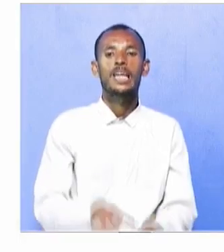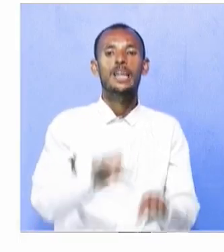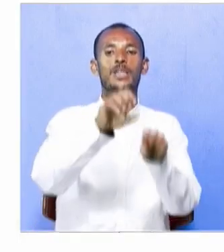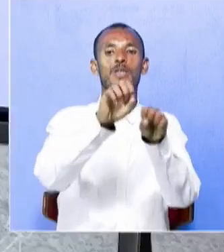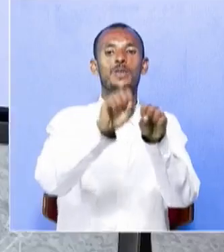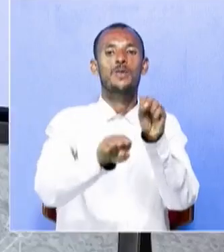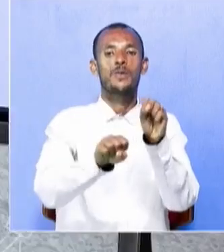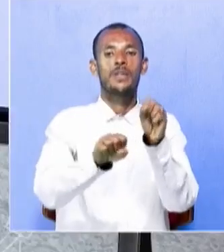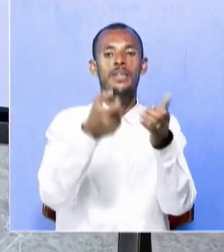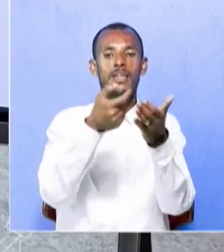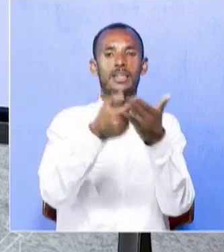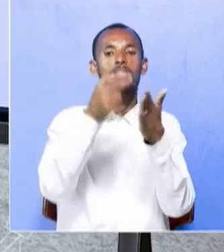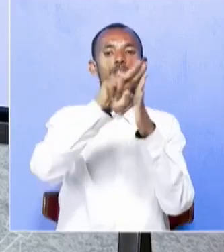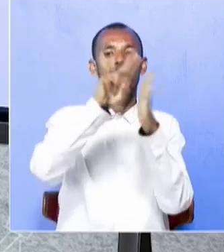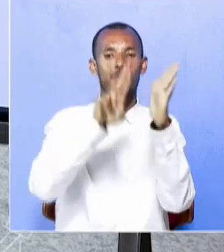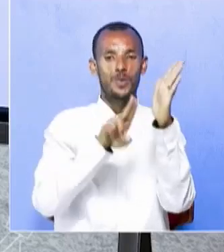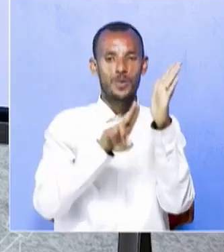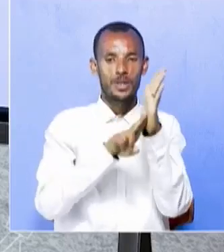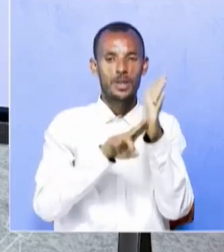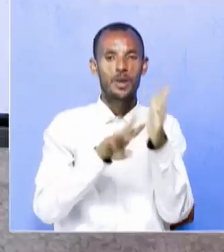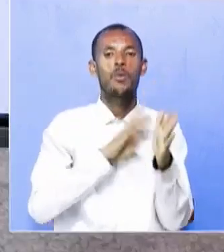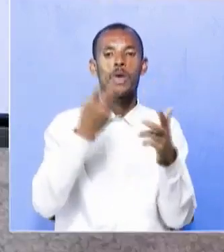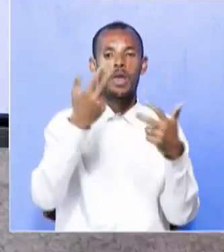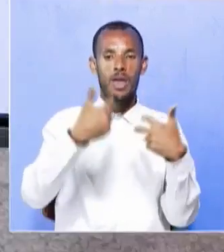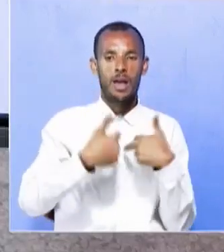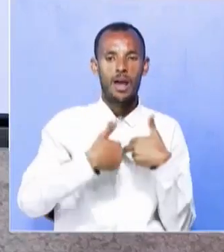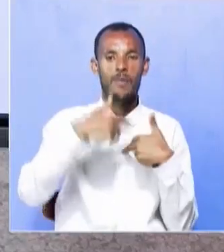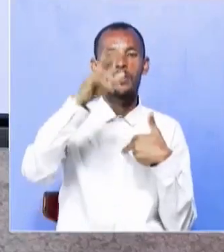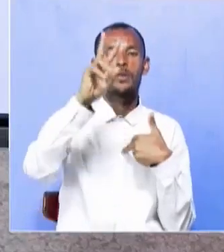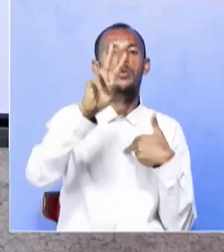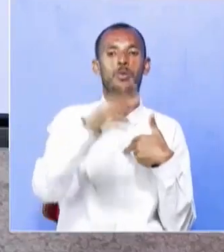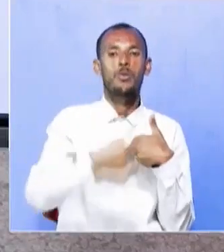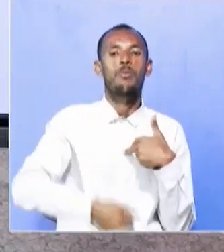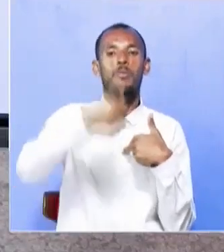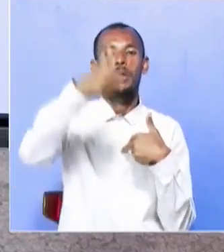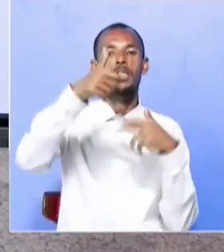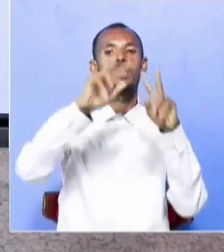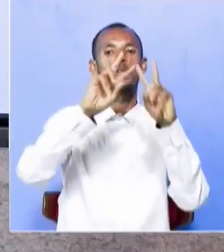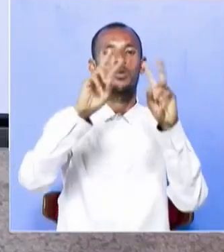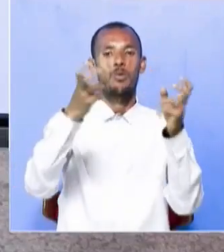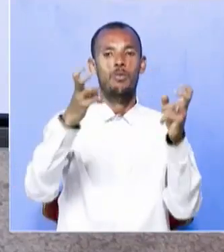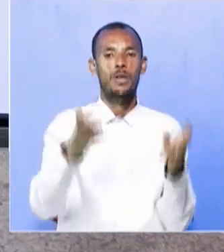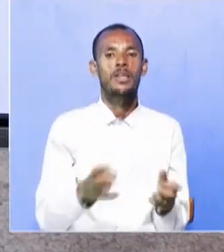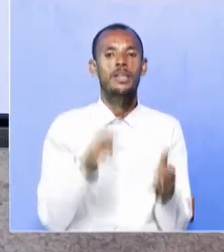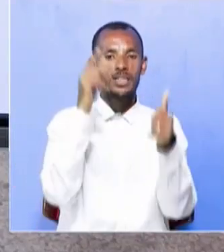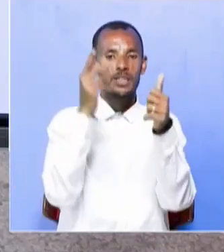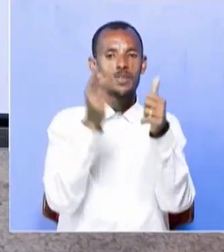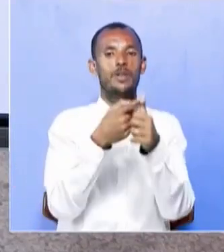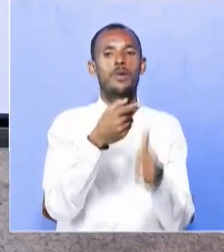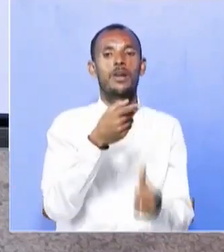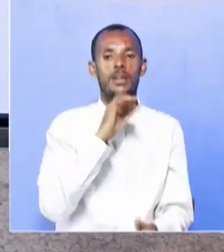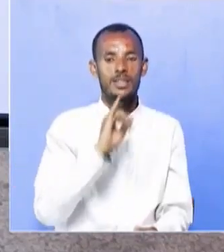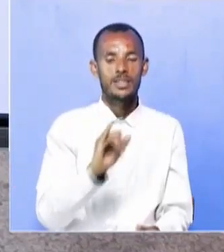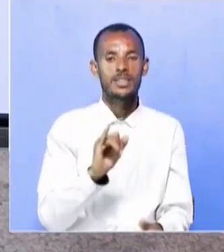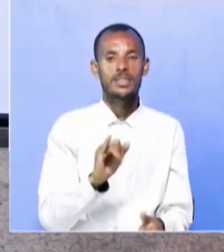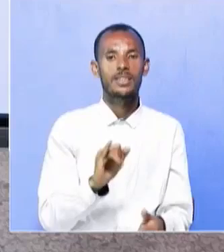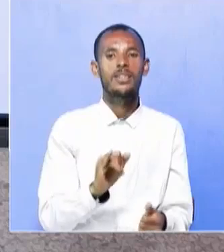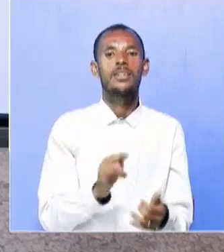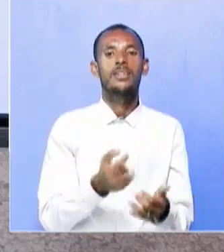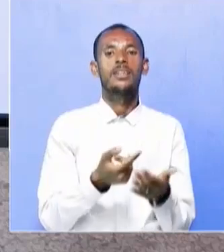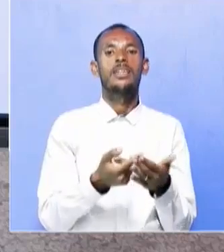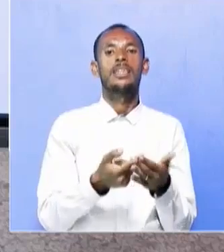So in this unit, we have two major subtopics. The first one that I mentioned